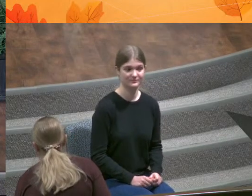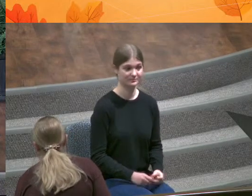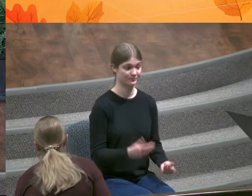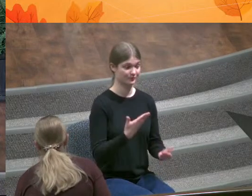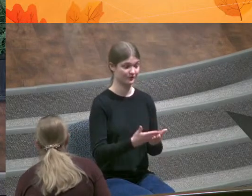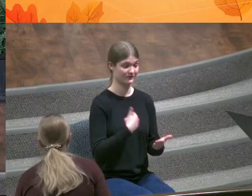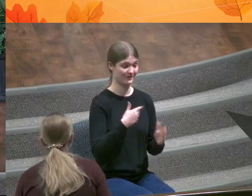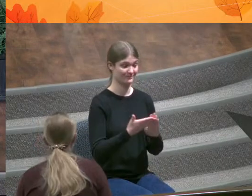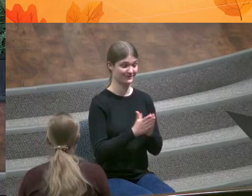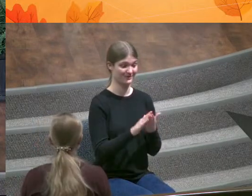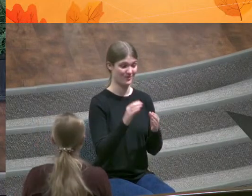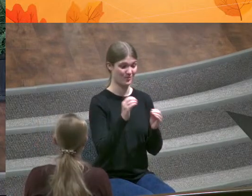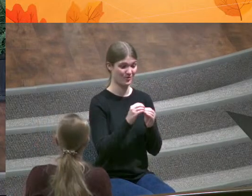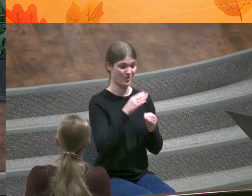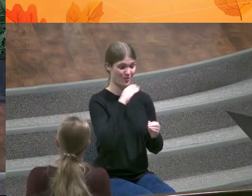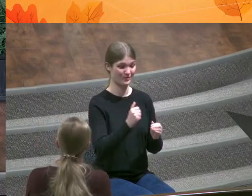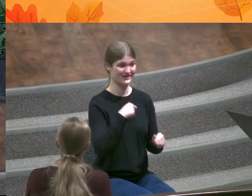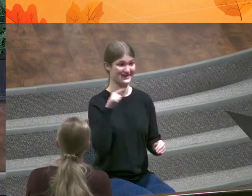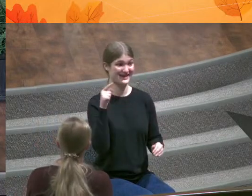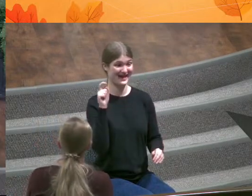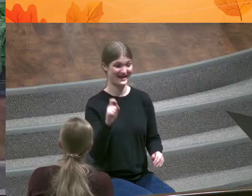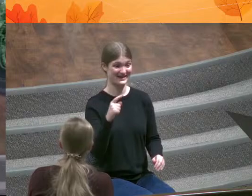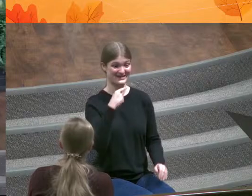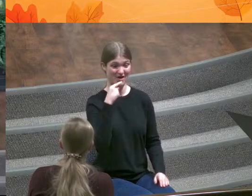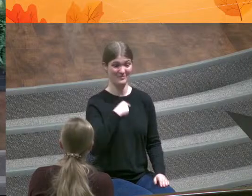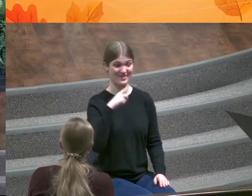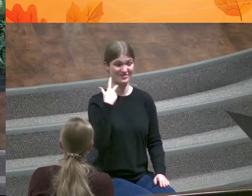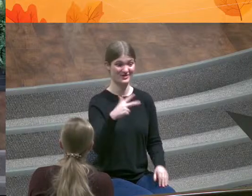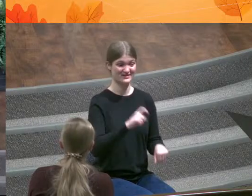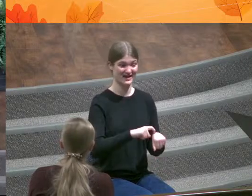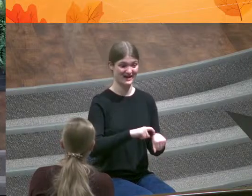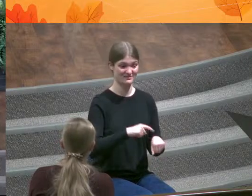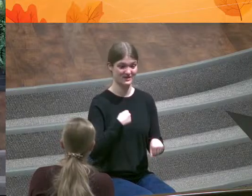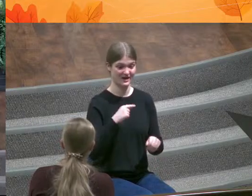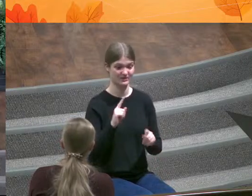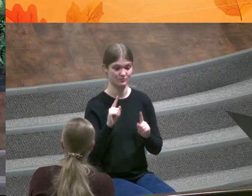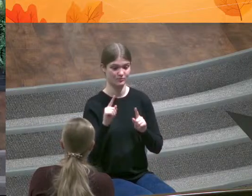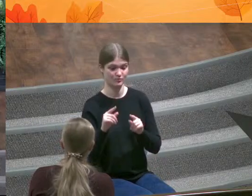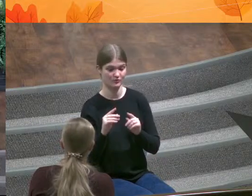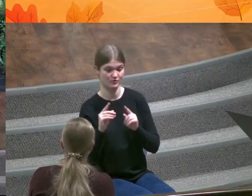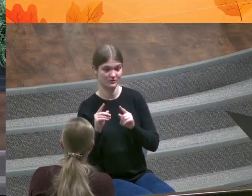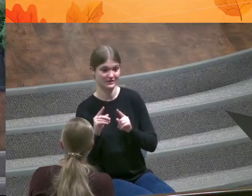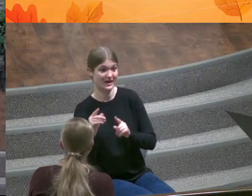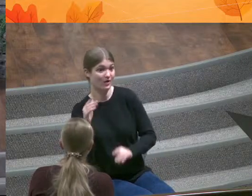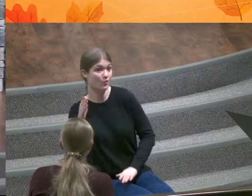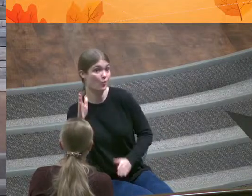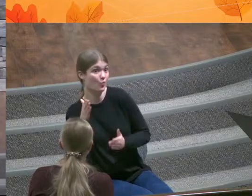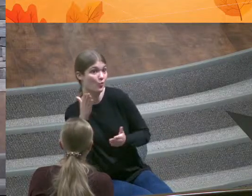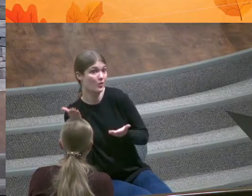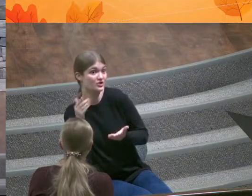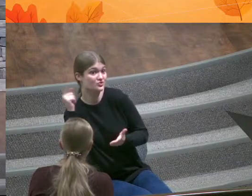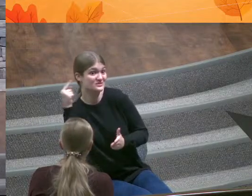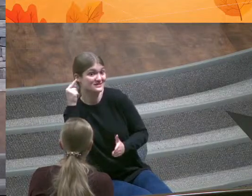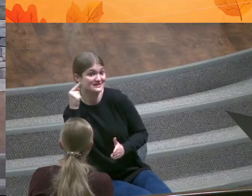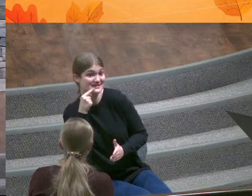Proof that I'm getting older, he had to tell me 3 times. I had to step closer, closer.